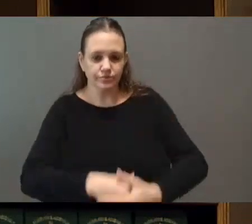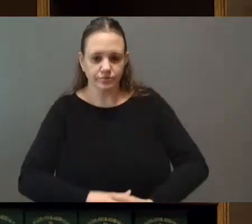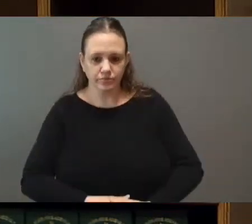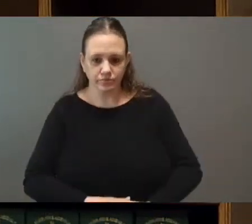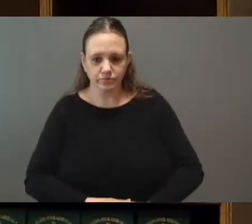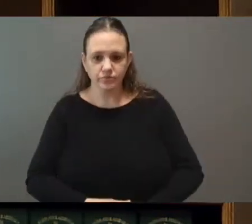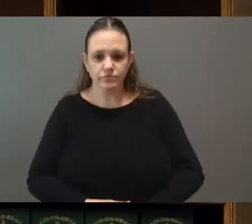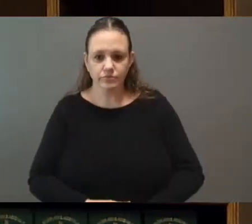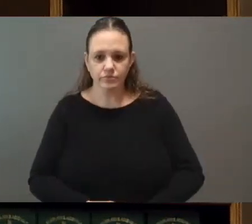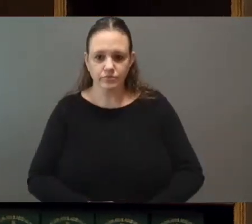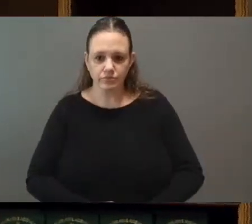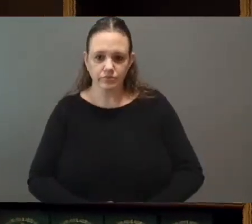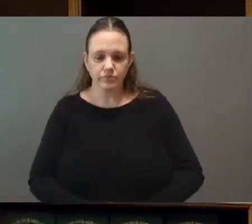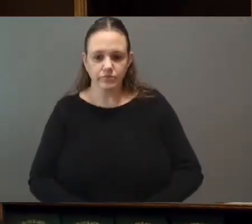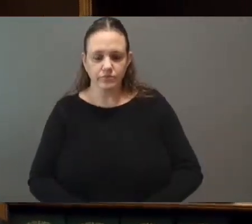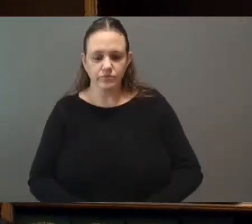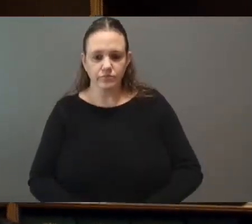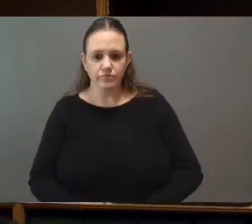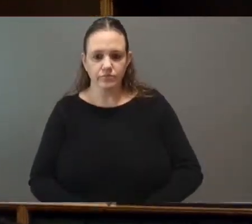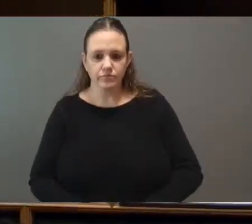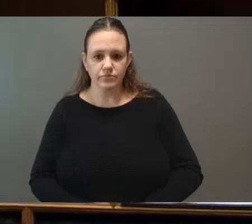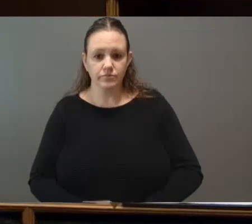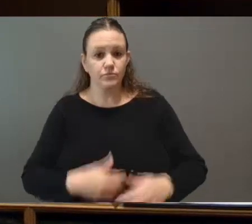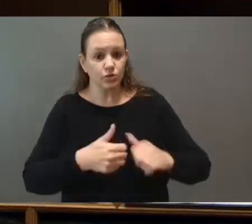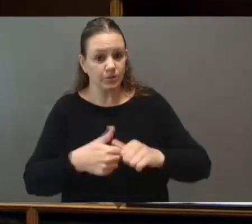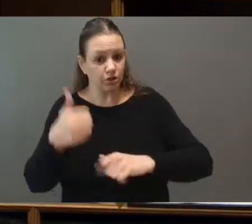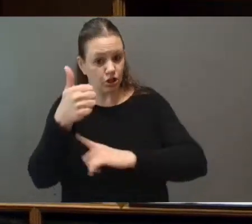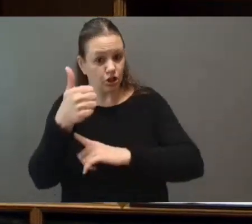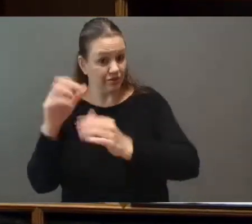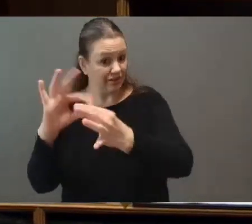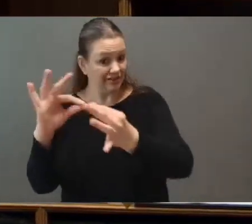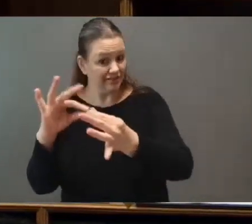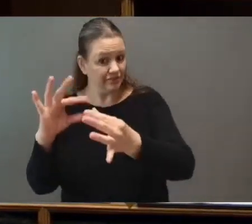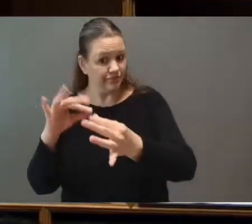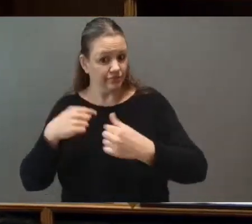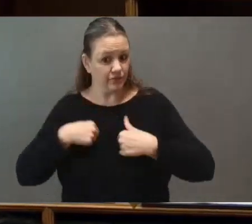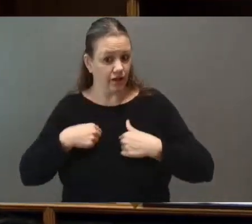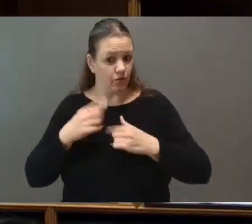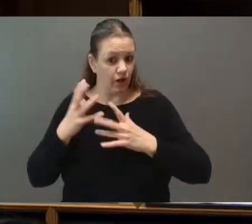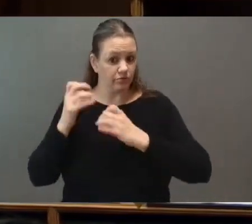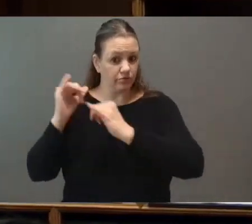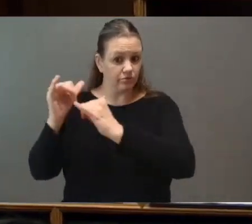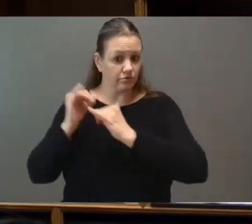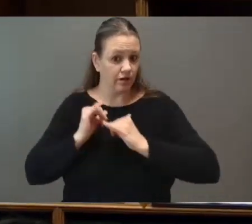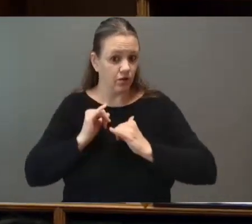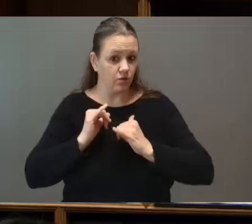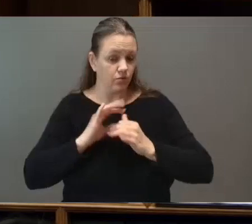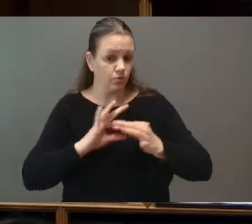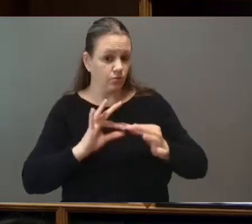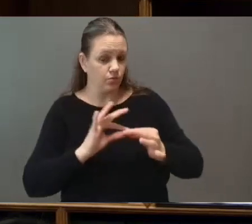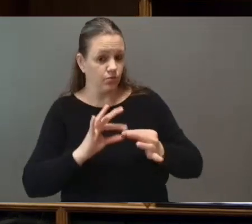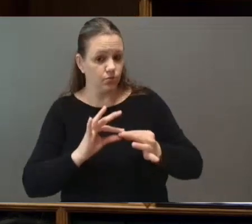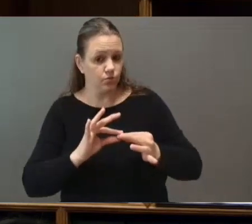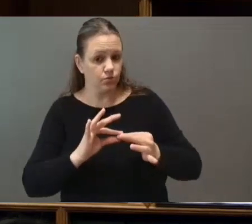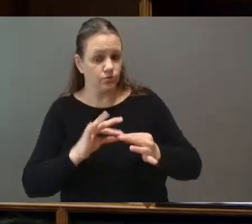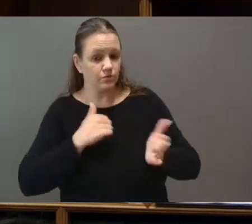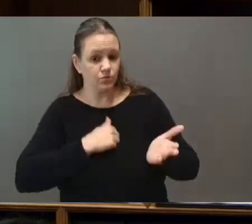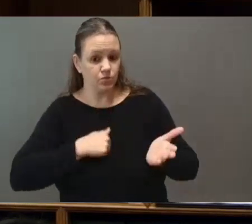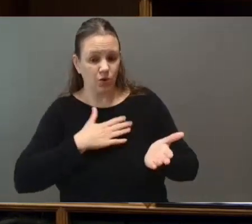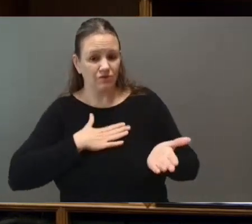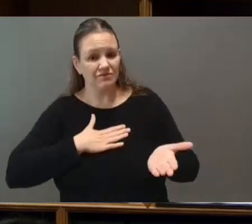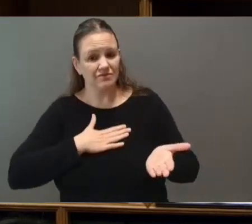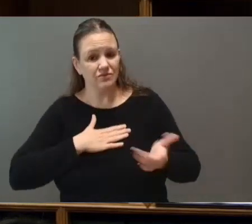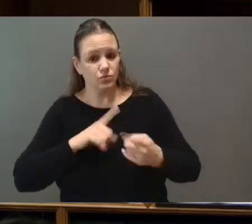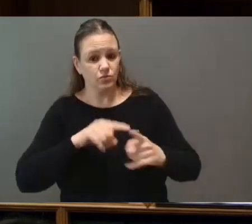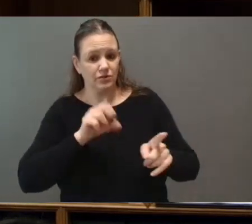the Premier's sentiments and pass my condolences. And my heart goes out to Sydney's family and to her